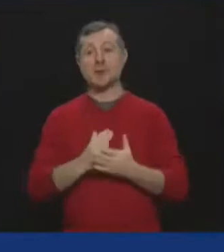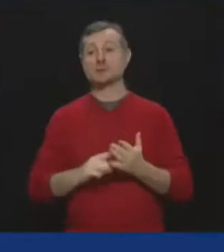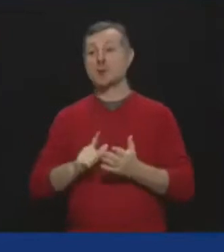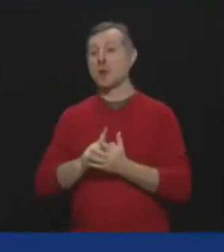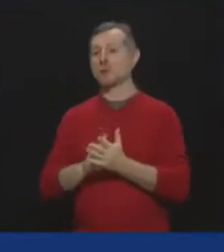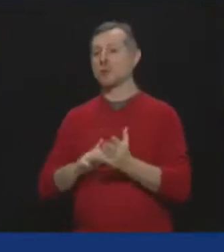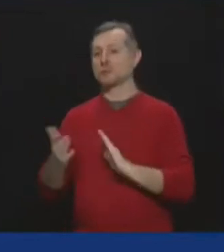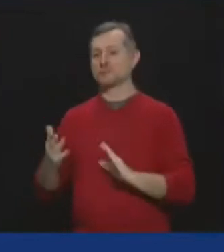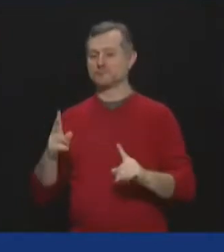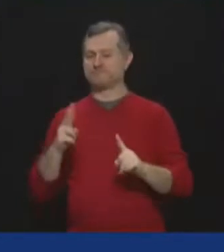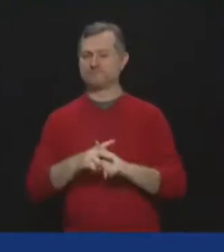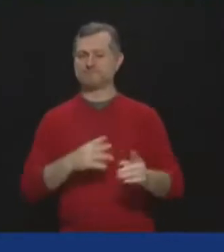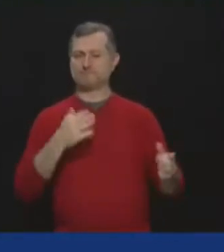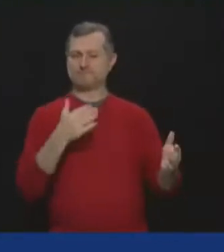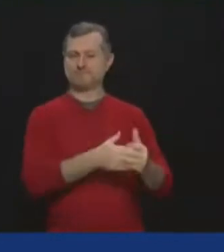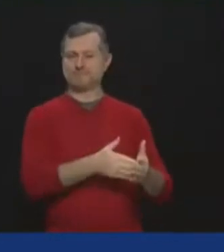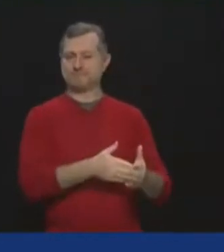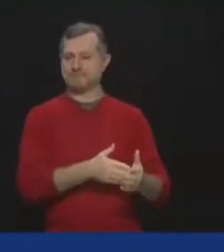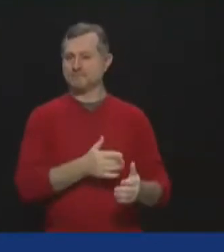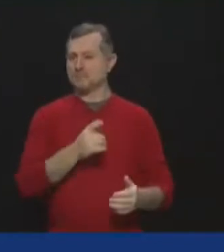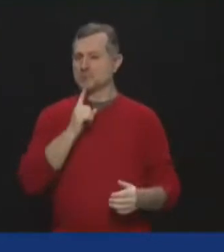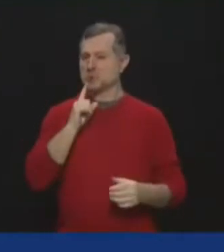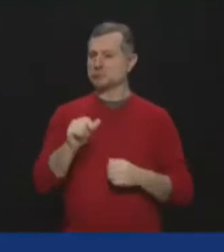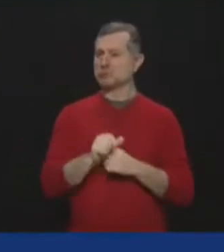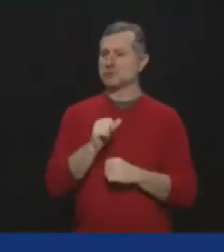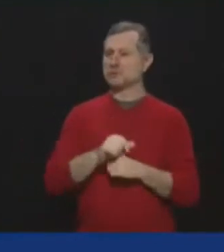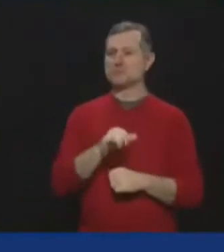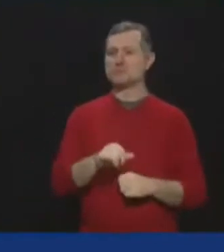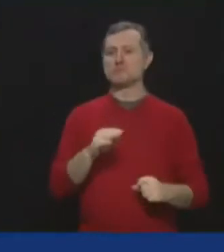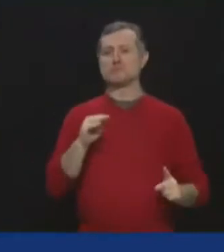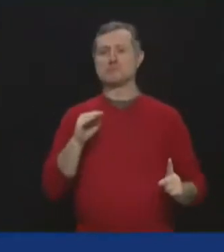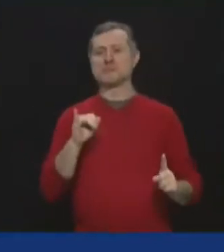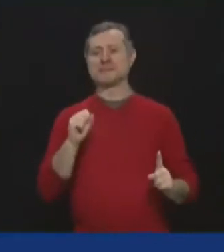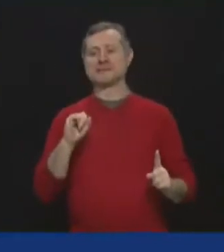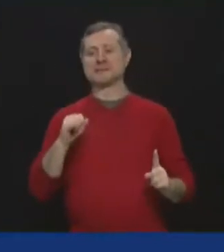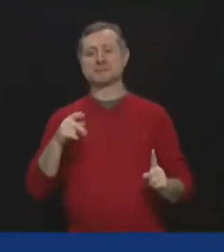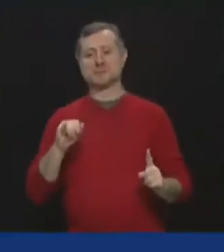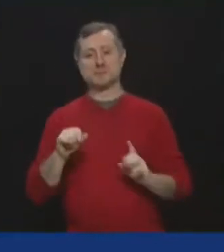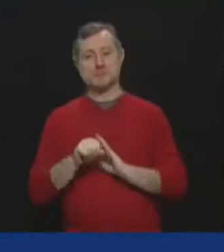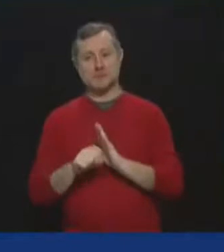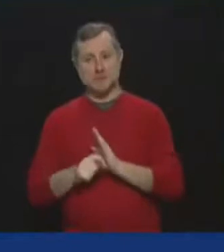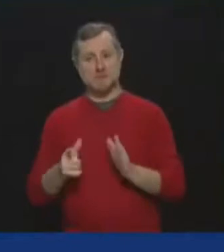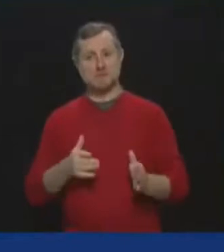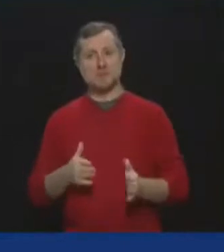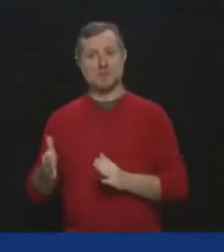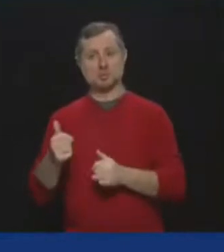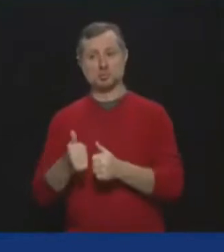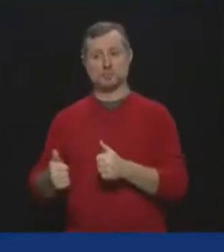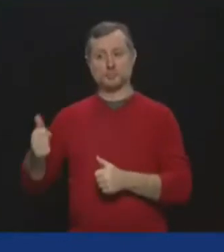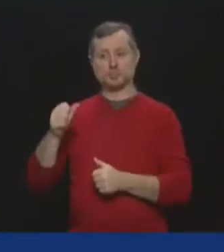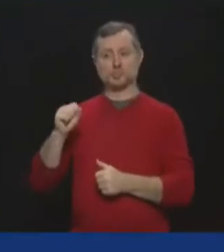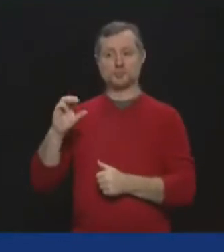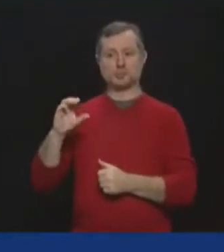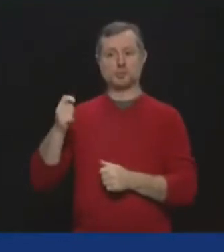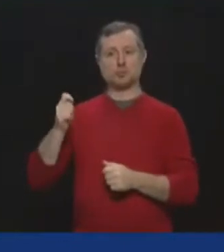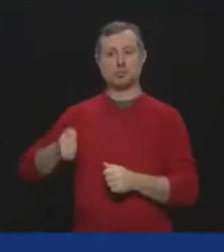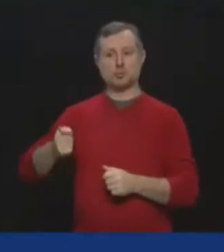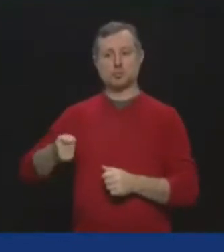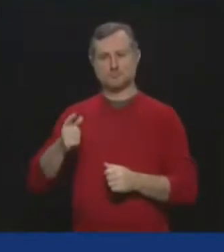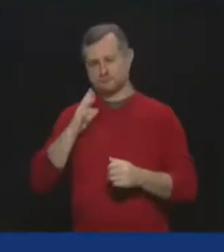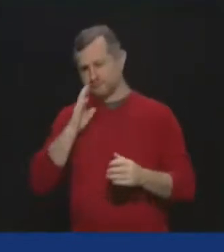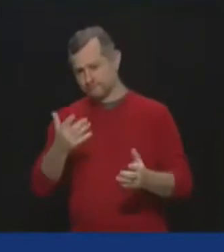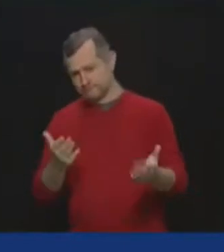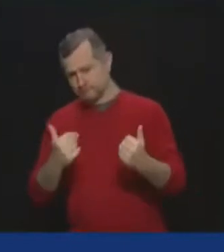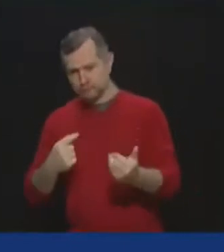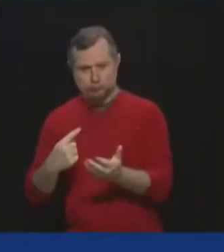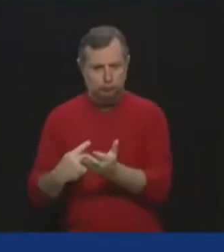that is extremely dangerous in Mississippi. Mississippi, the Supreme Court will hear a case on